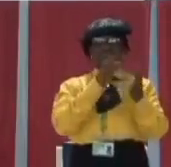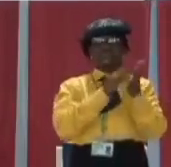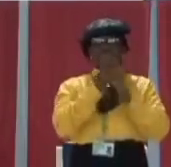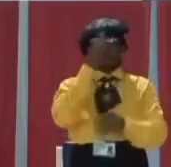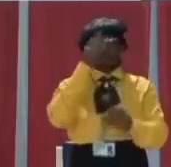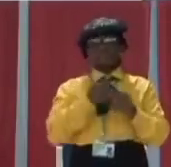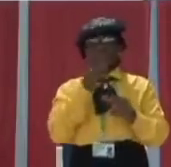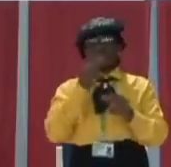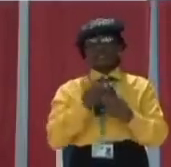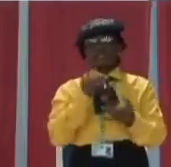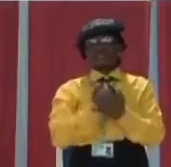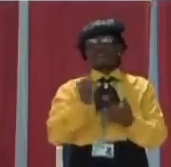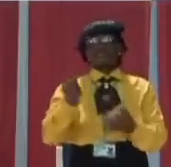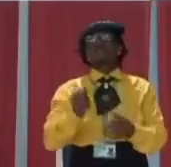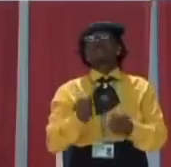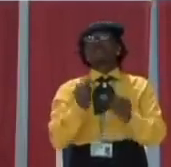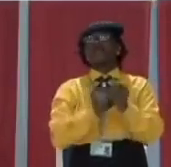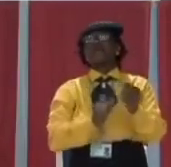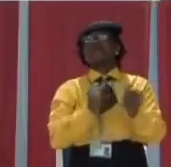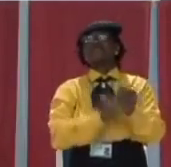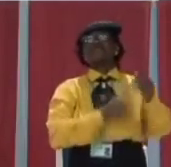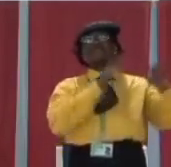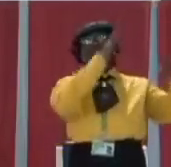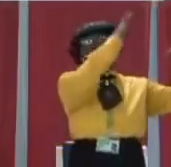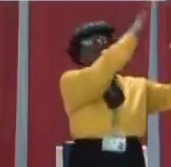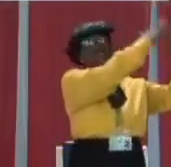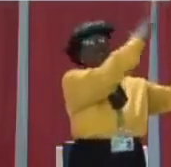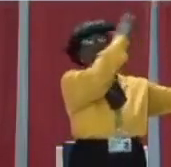Every obstacle in your way, it will blow them off.